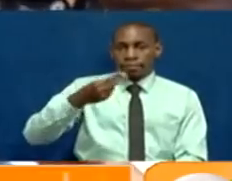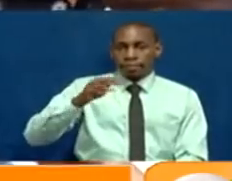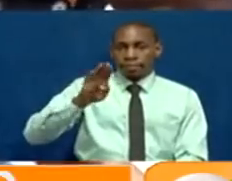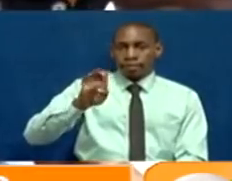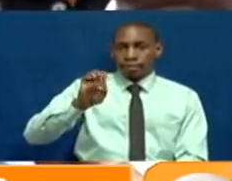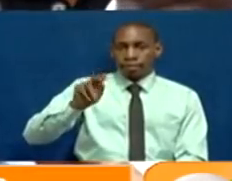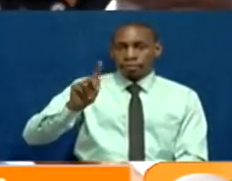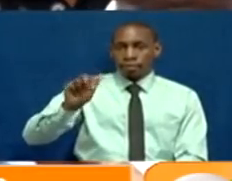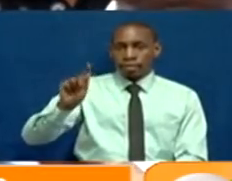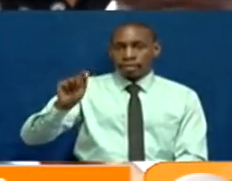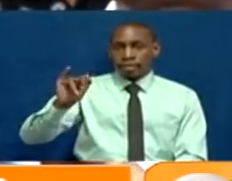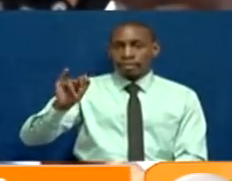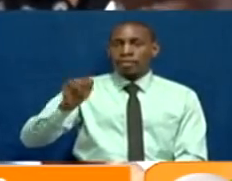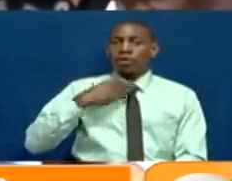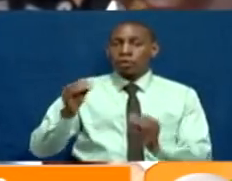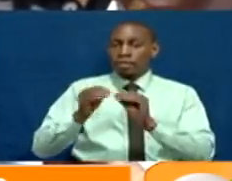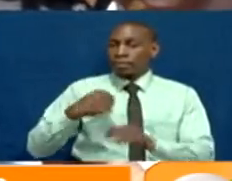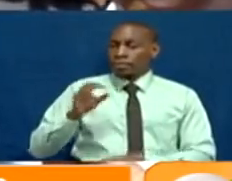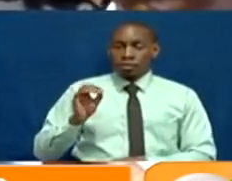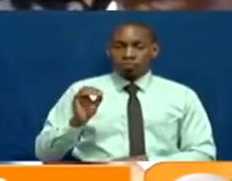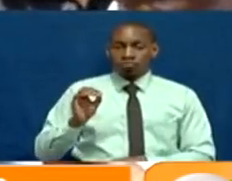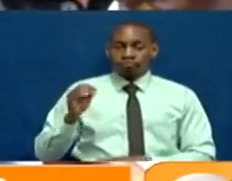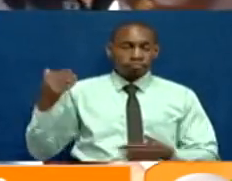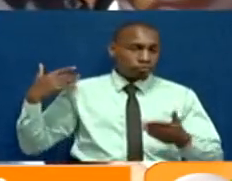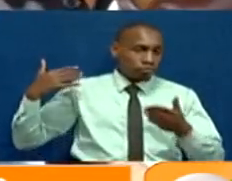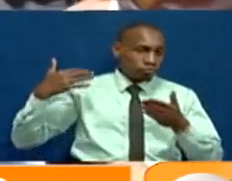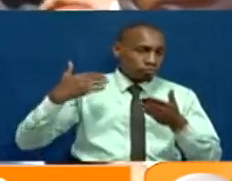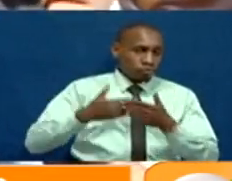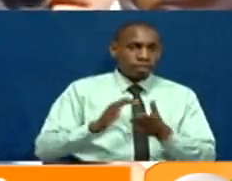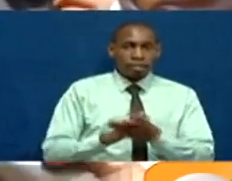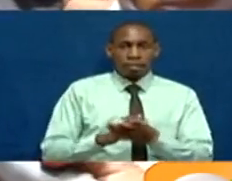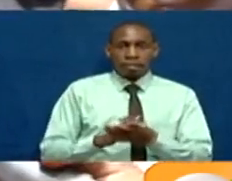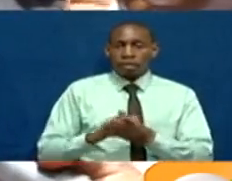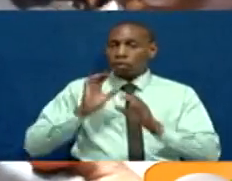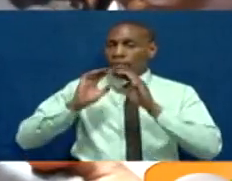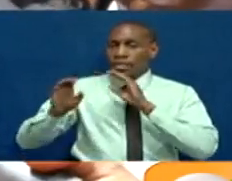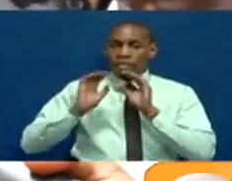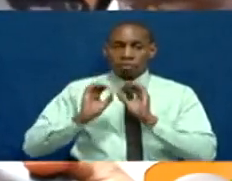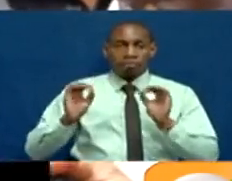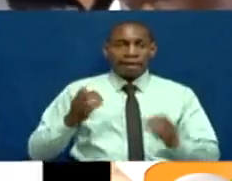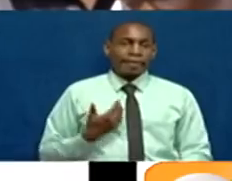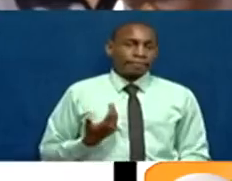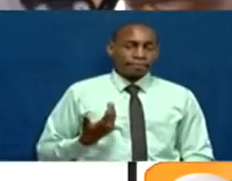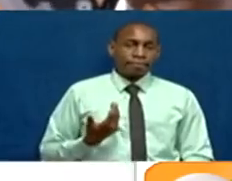has evaded me ever since. I've had zero communication from him.